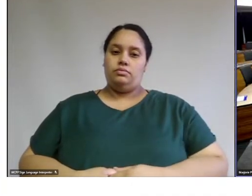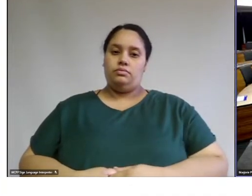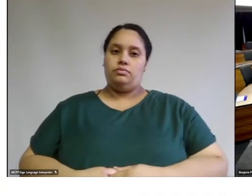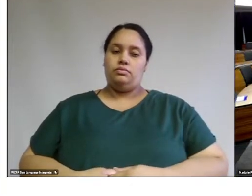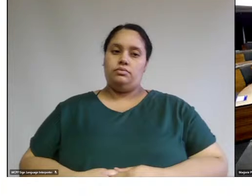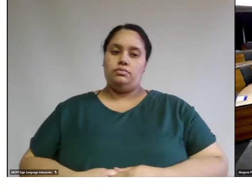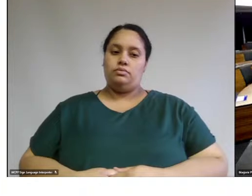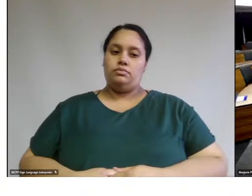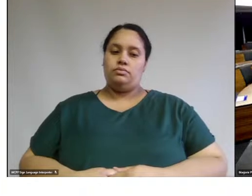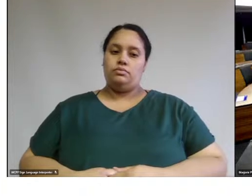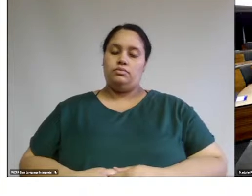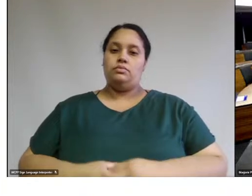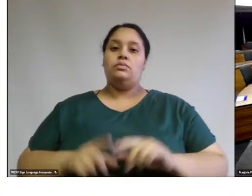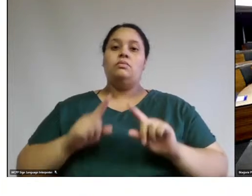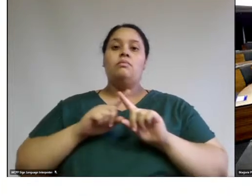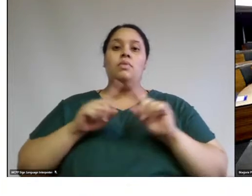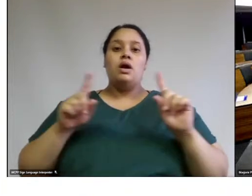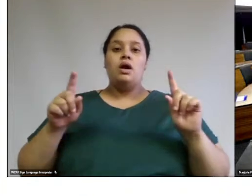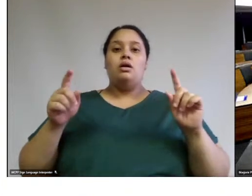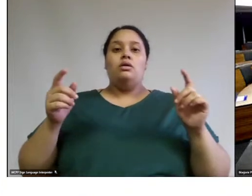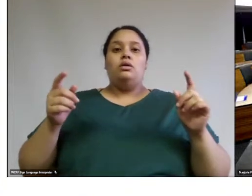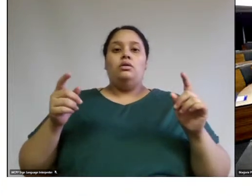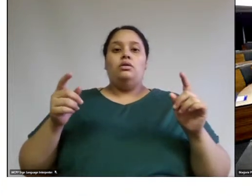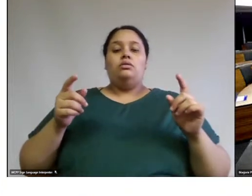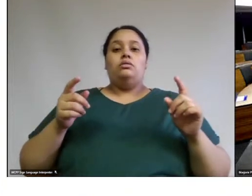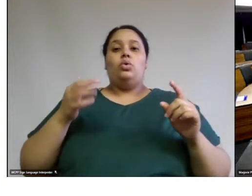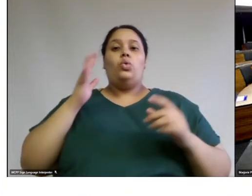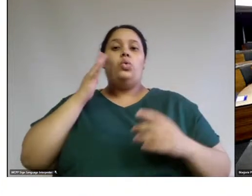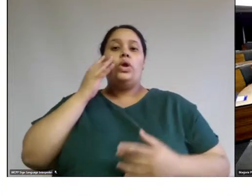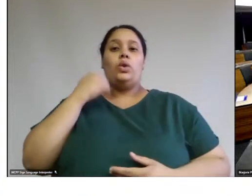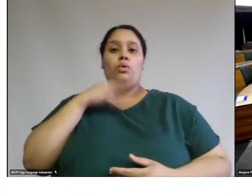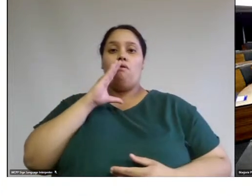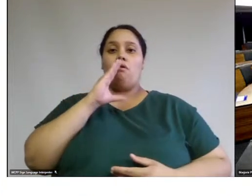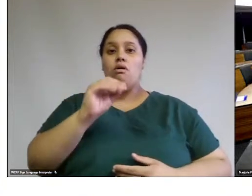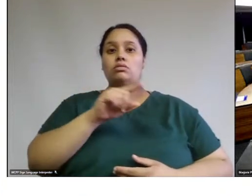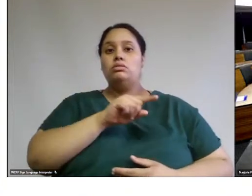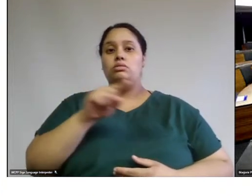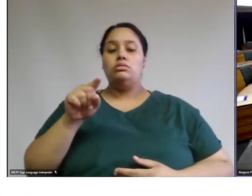that when we ask the question about the achievement of the